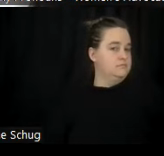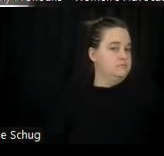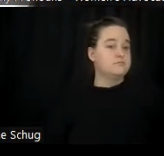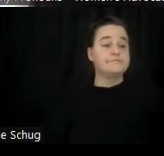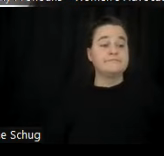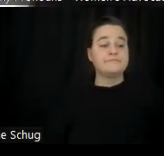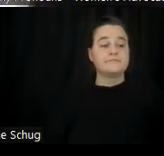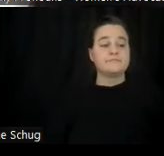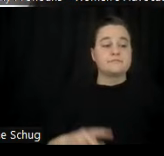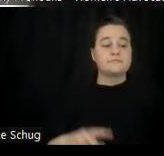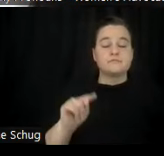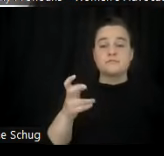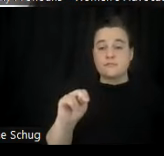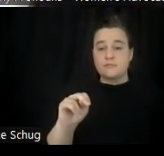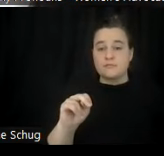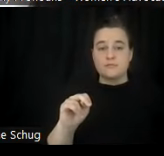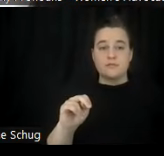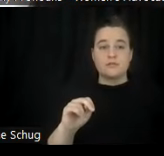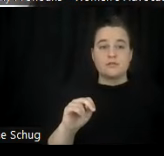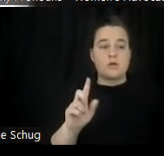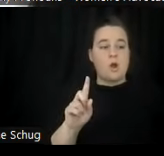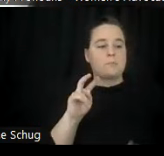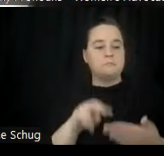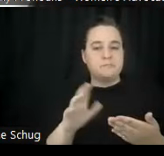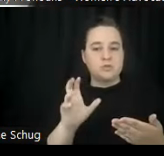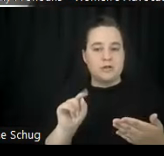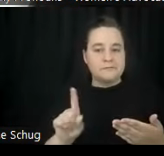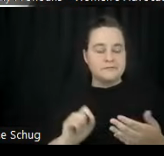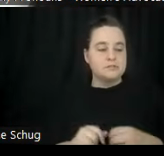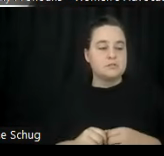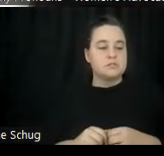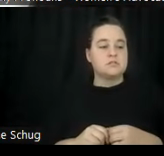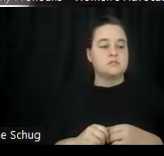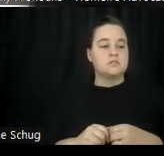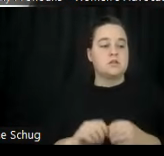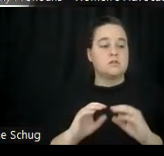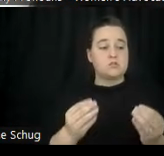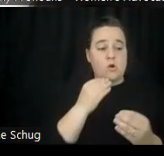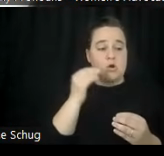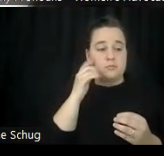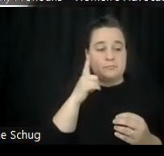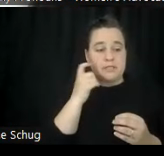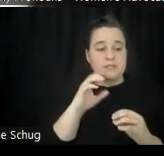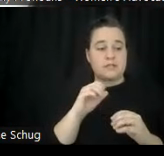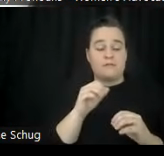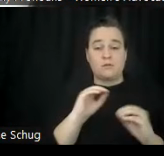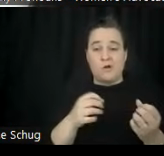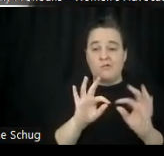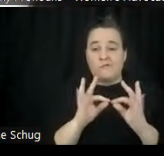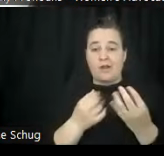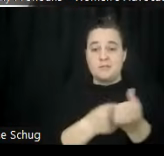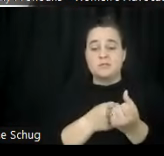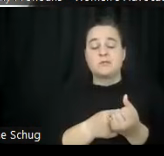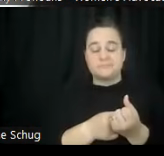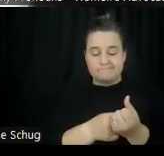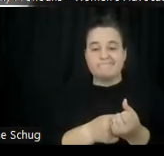And then now if you, oh, someone in the chat said homeless due to lack of familial support is something that stood out to them.